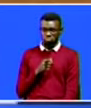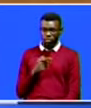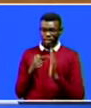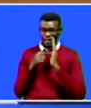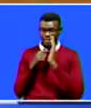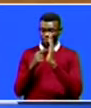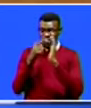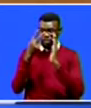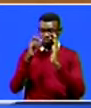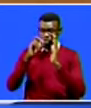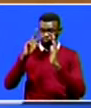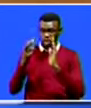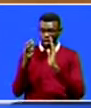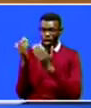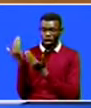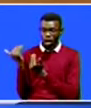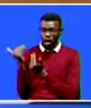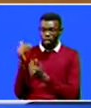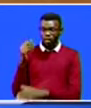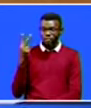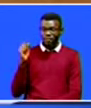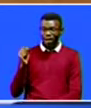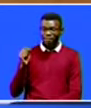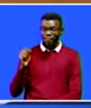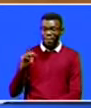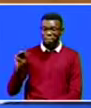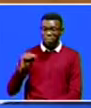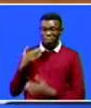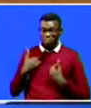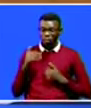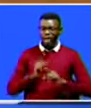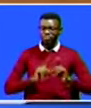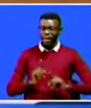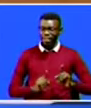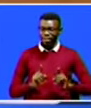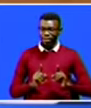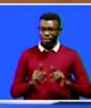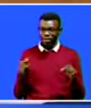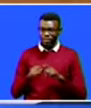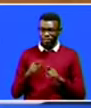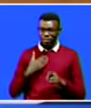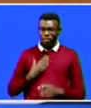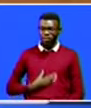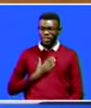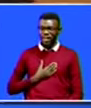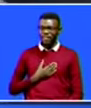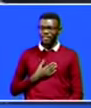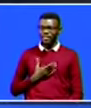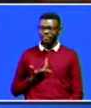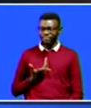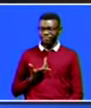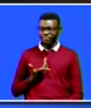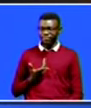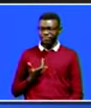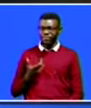2020, they're expecting 25 million tourists. They're expecting 25 million visitors, 70% of which will